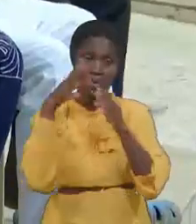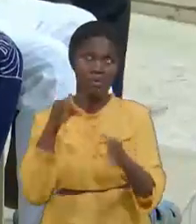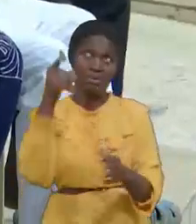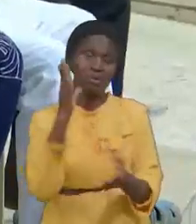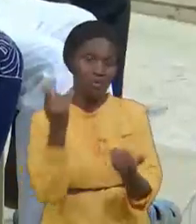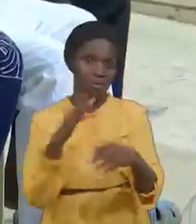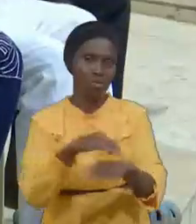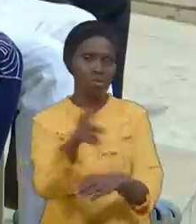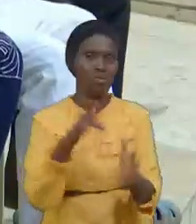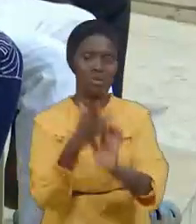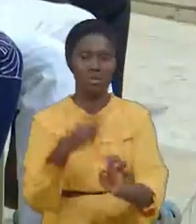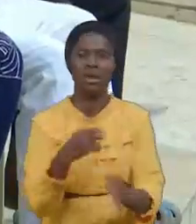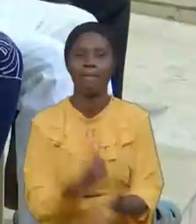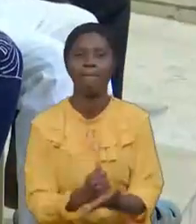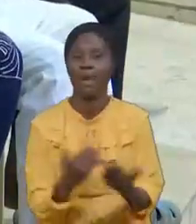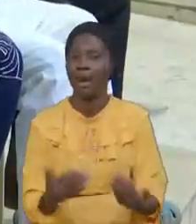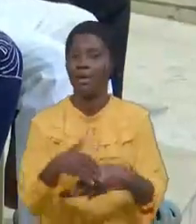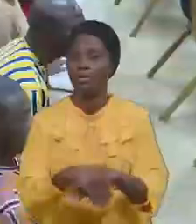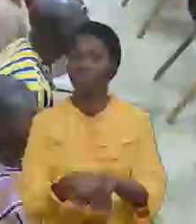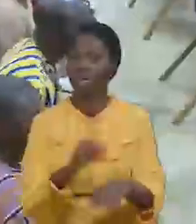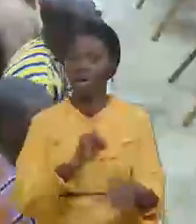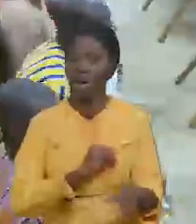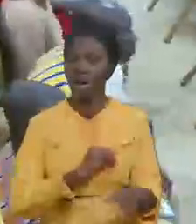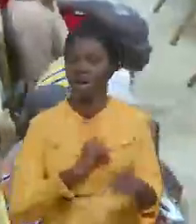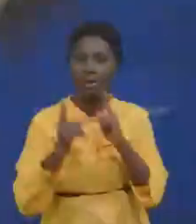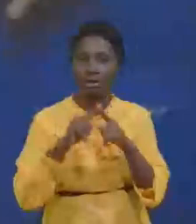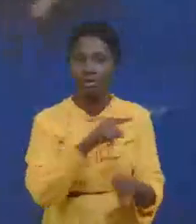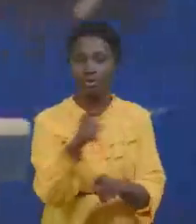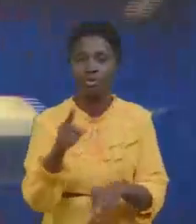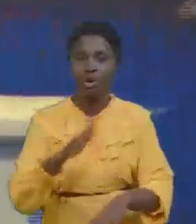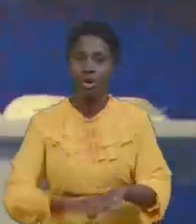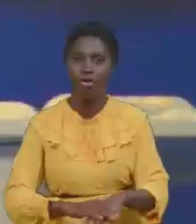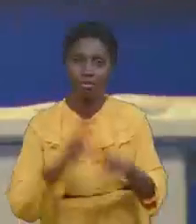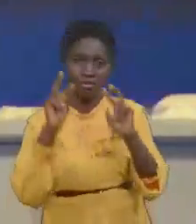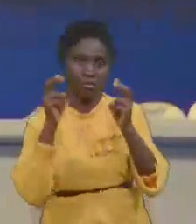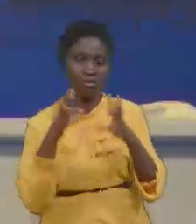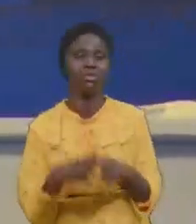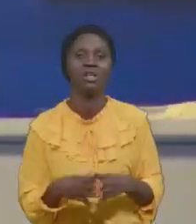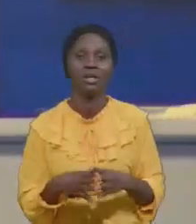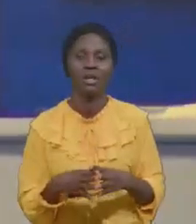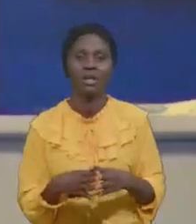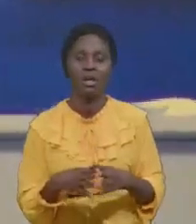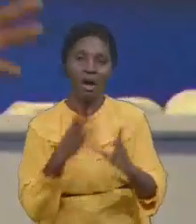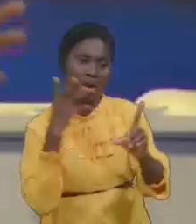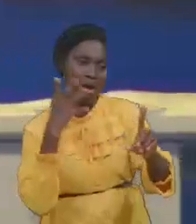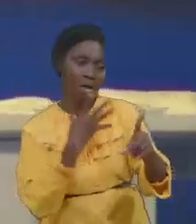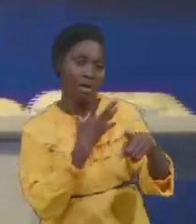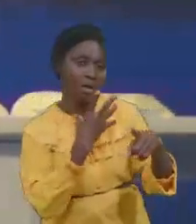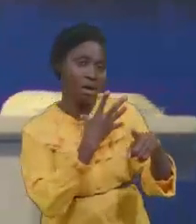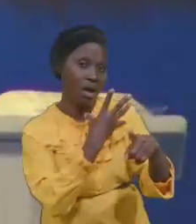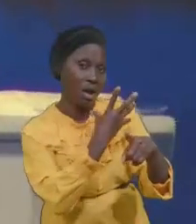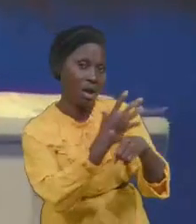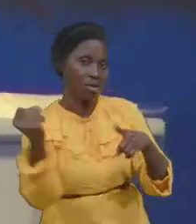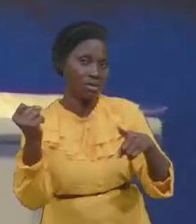life. Tonight, I'm talking to you on extraordinary blessings for